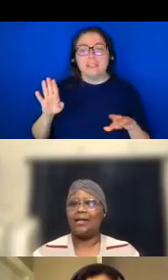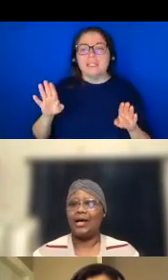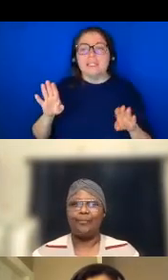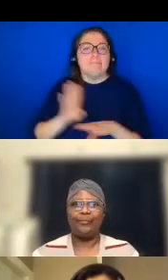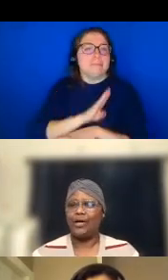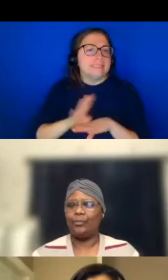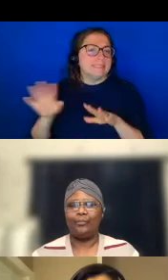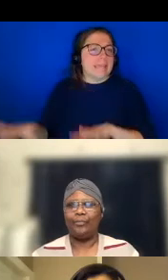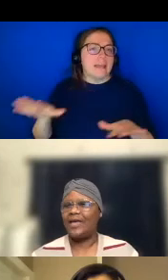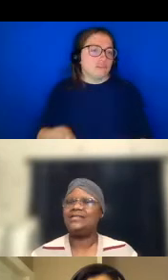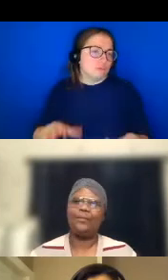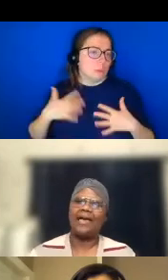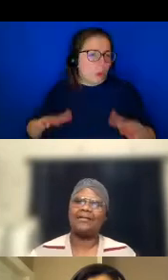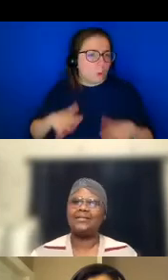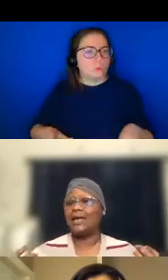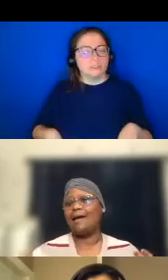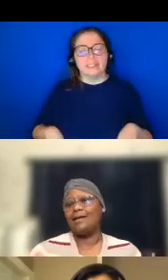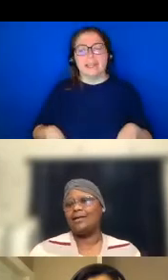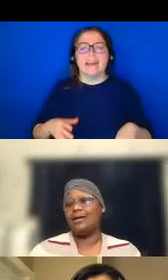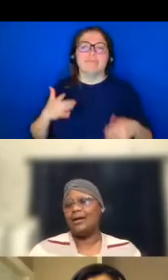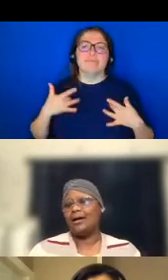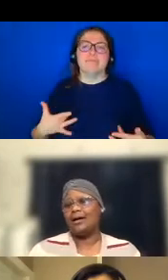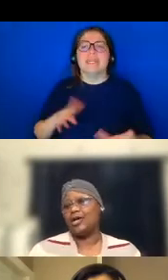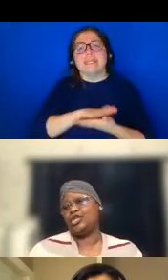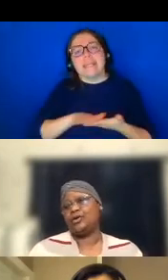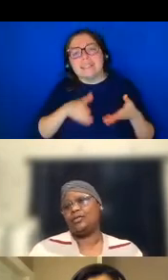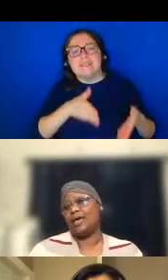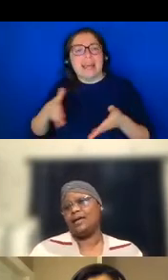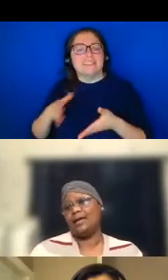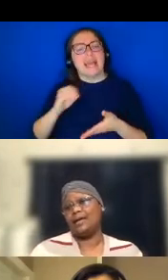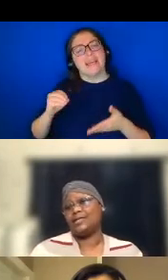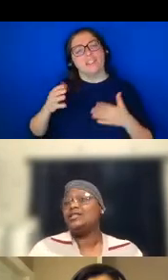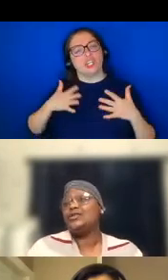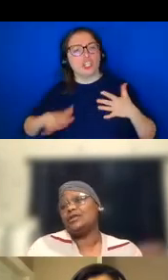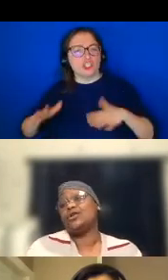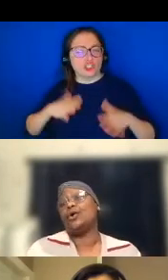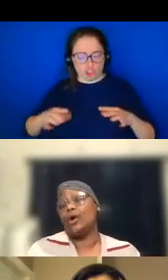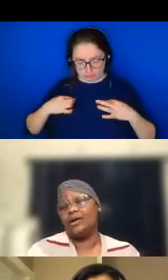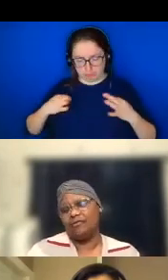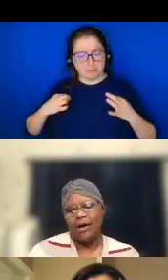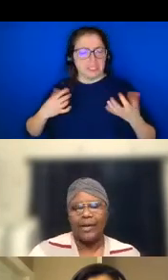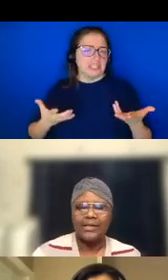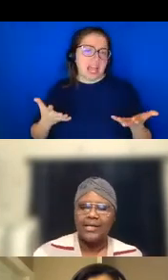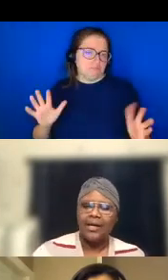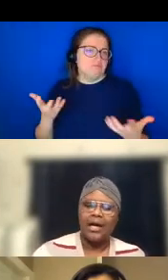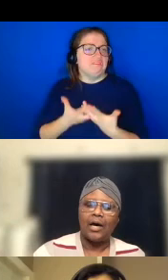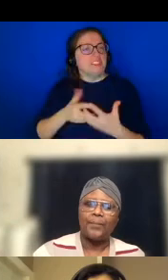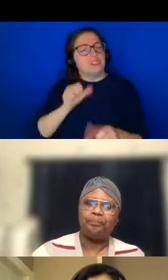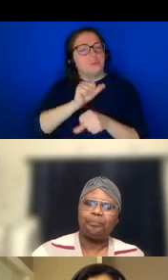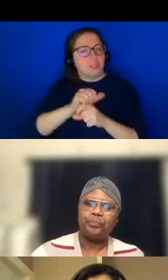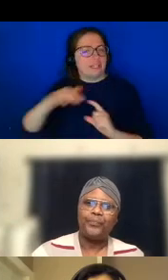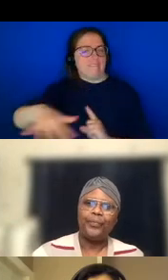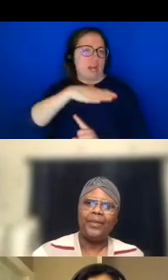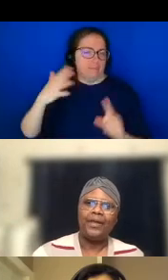on, fancy pants and a shirt that is conducive to a work environment.